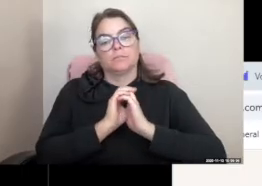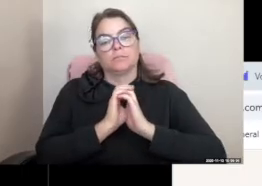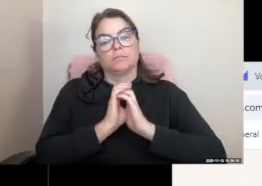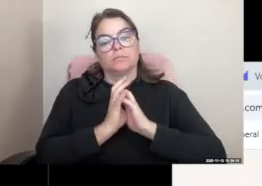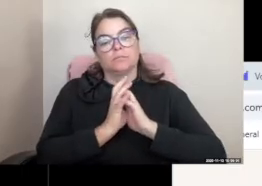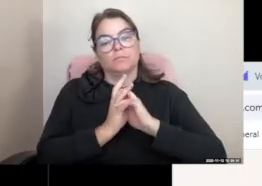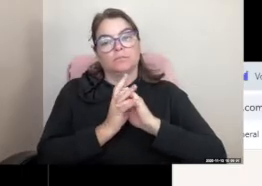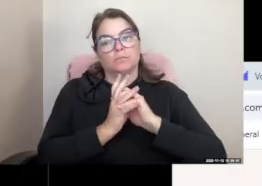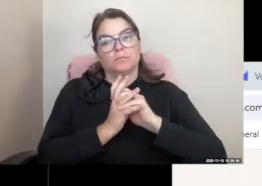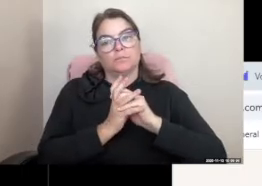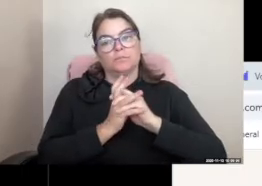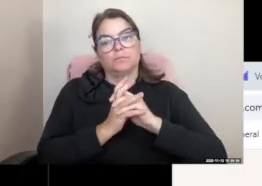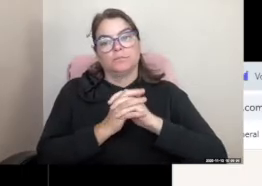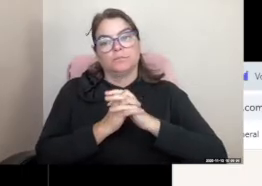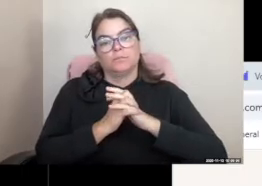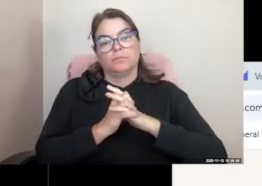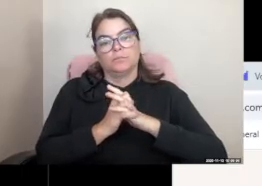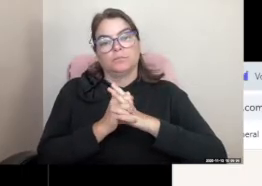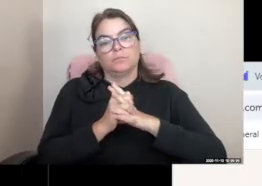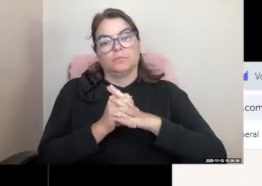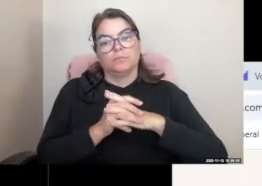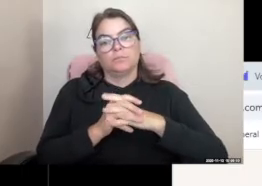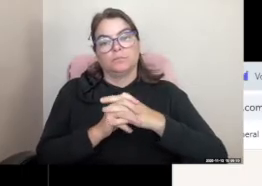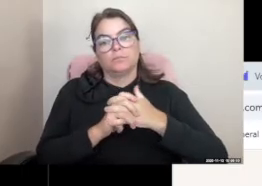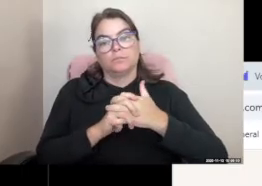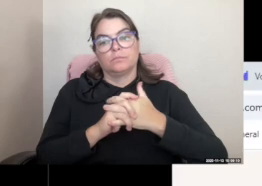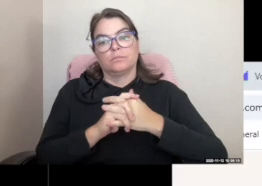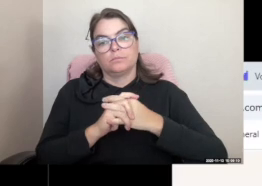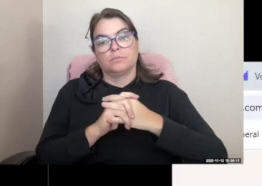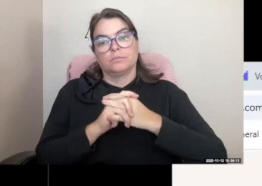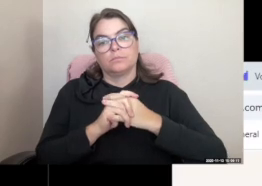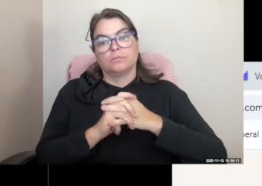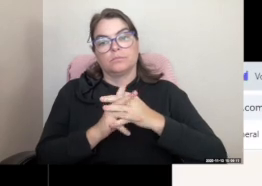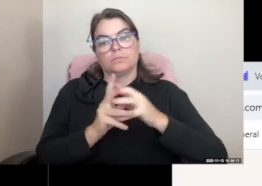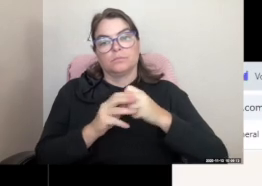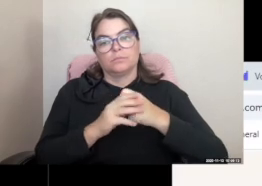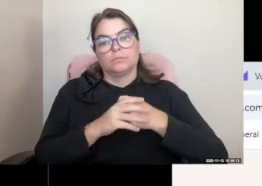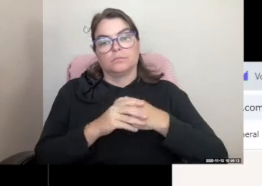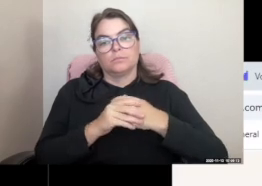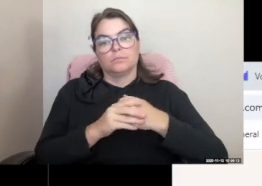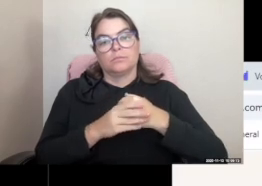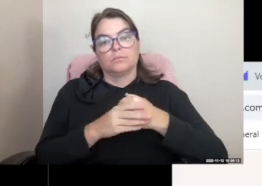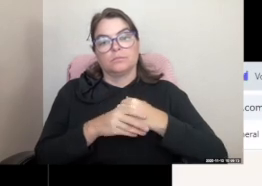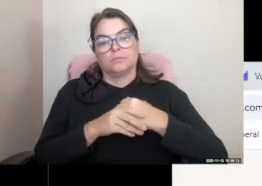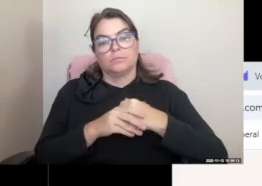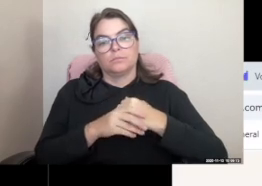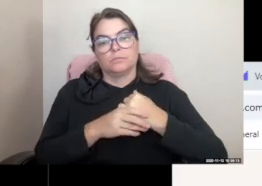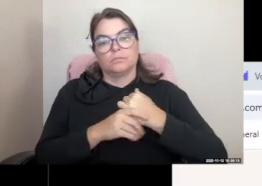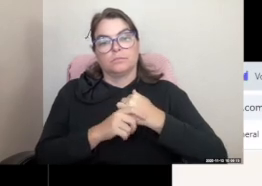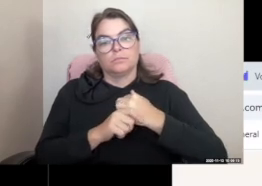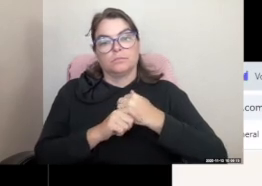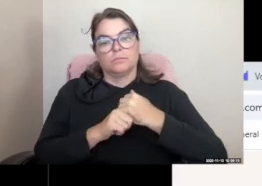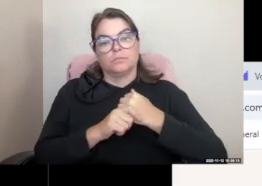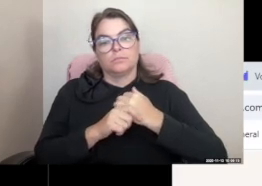Okay, so far, major themes we're seeing is V2G, solid state batteries, battery